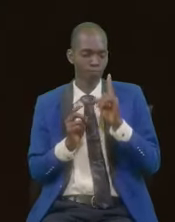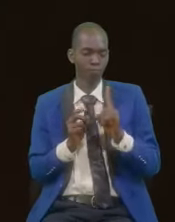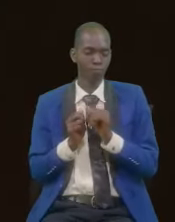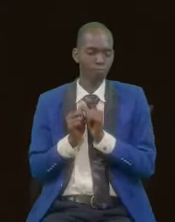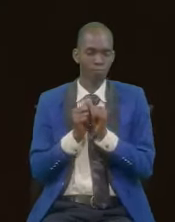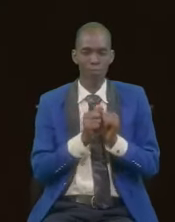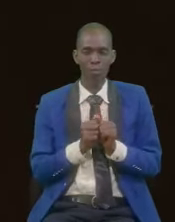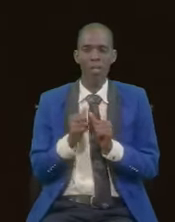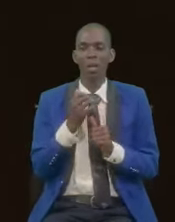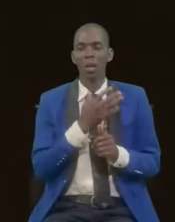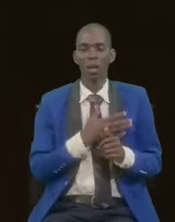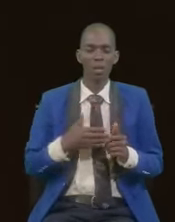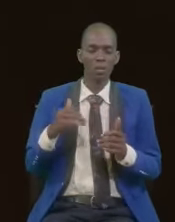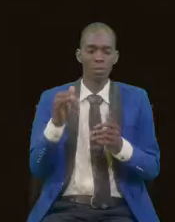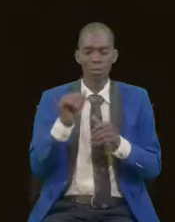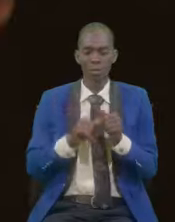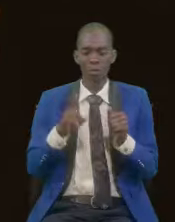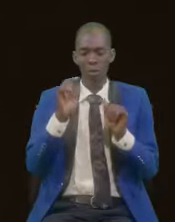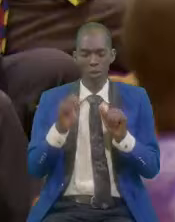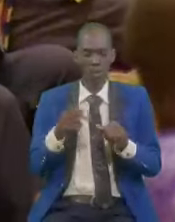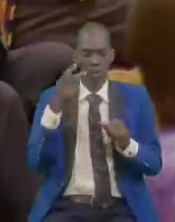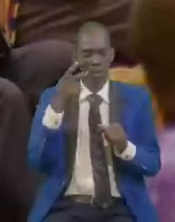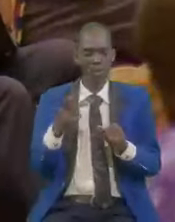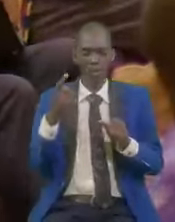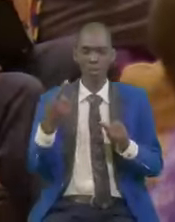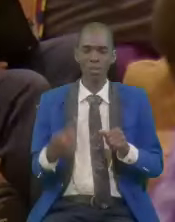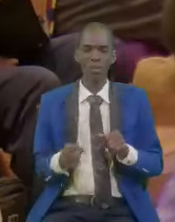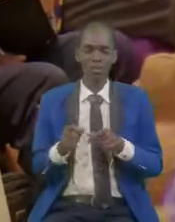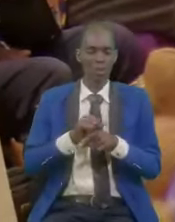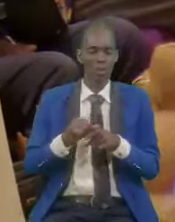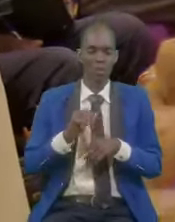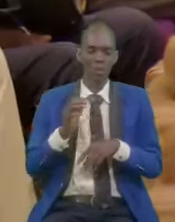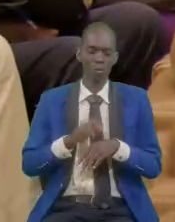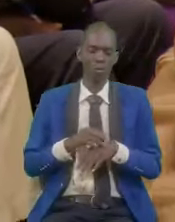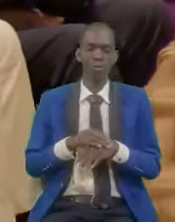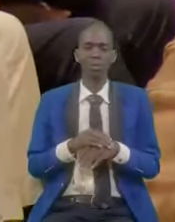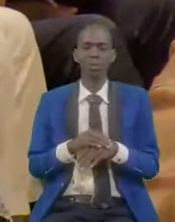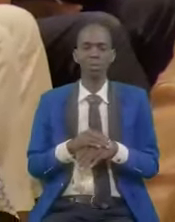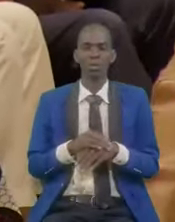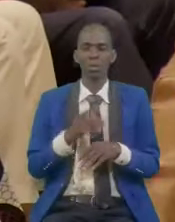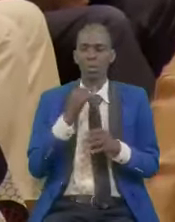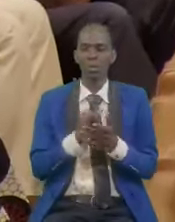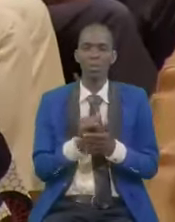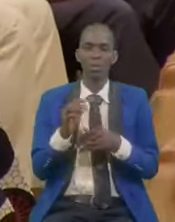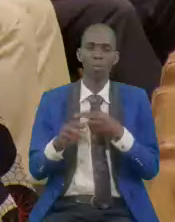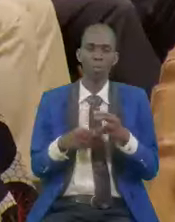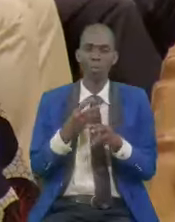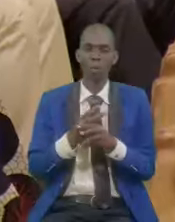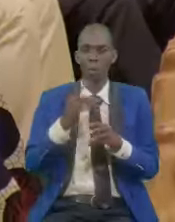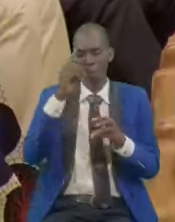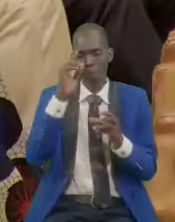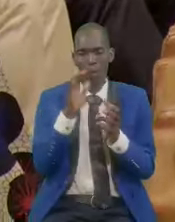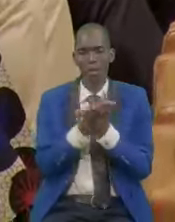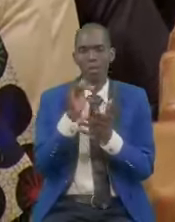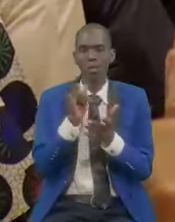that practical oneness, it says that the world may believe that thou